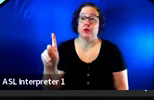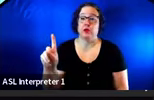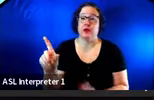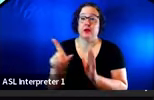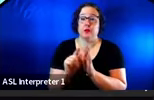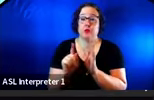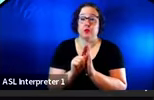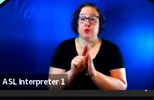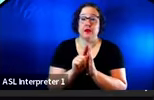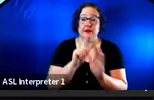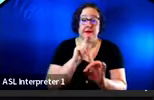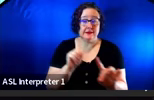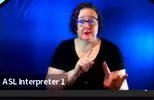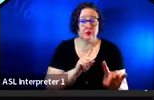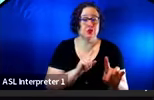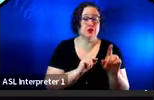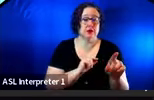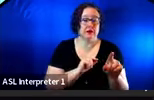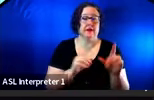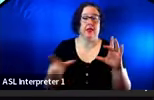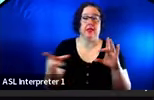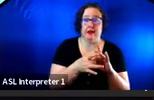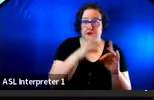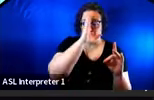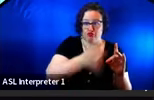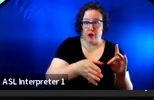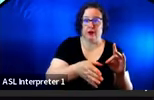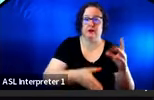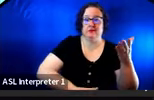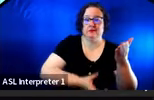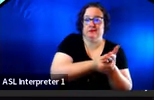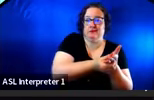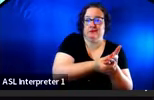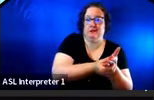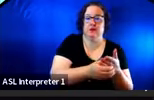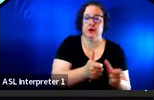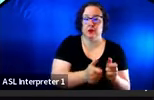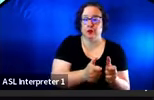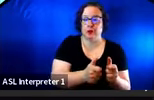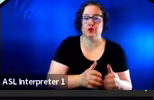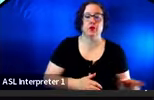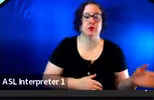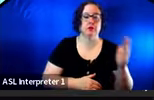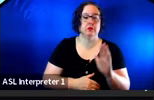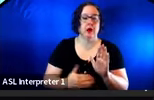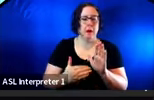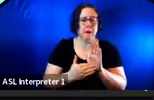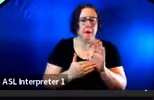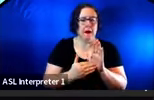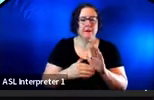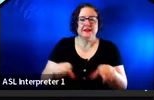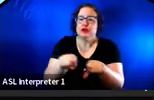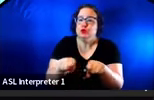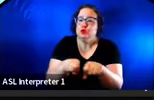directly onto the controller. The bottom has a shoe of sorts. It's a saddle